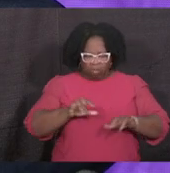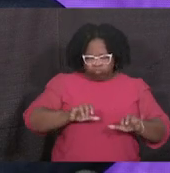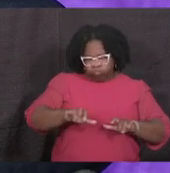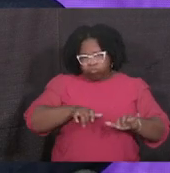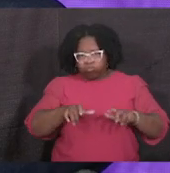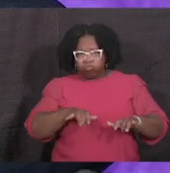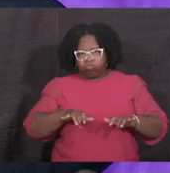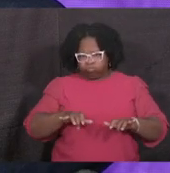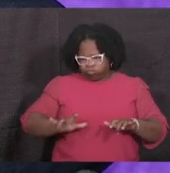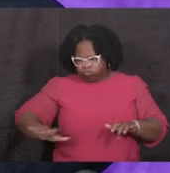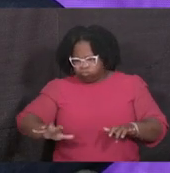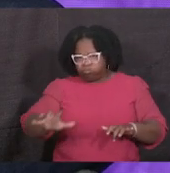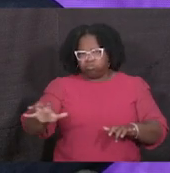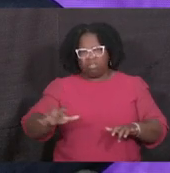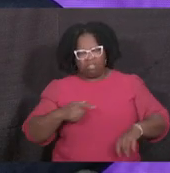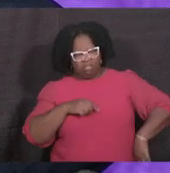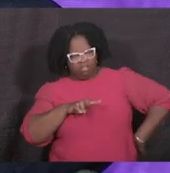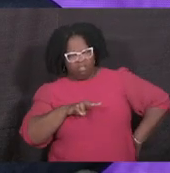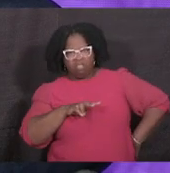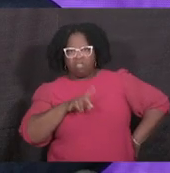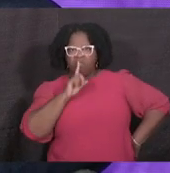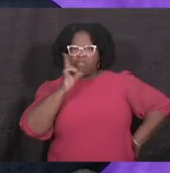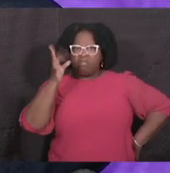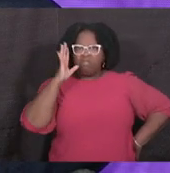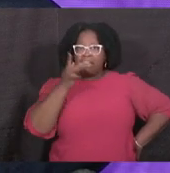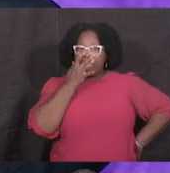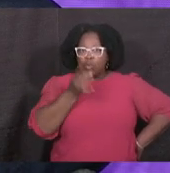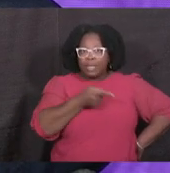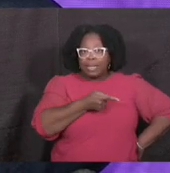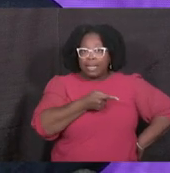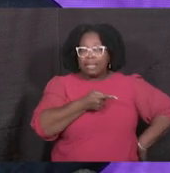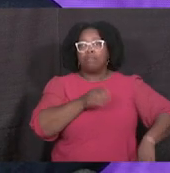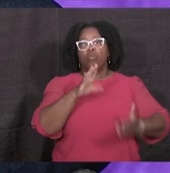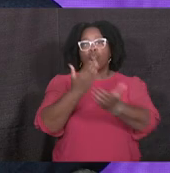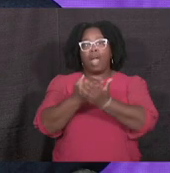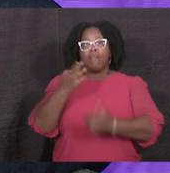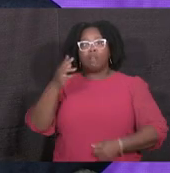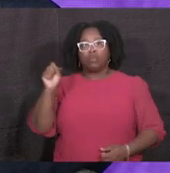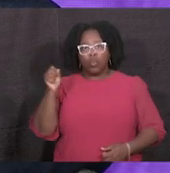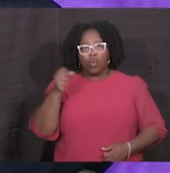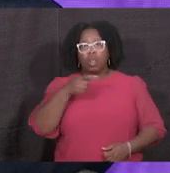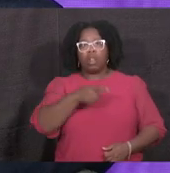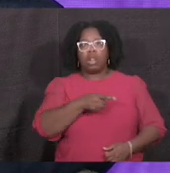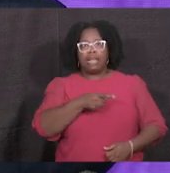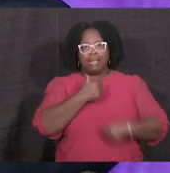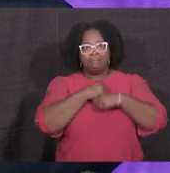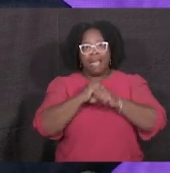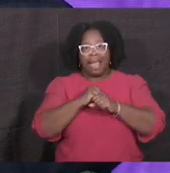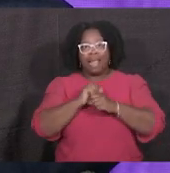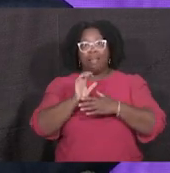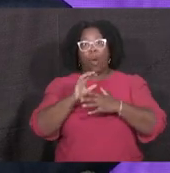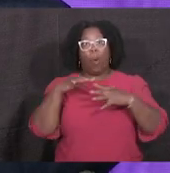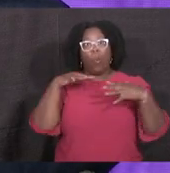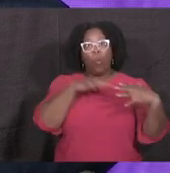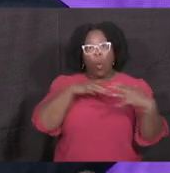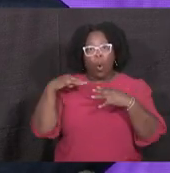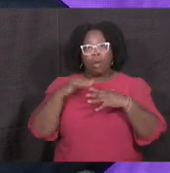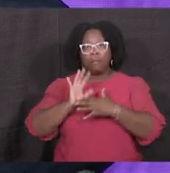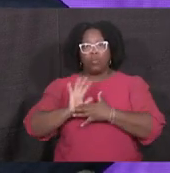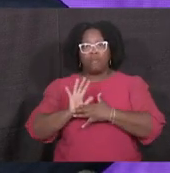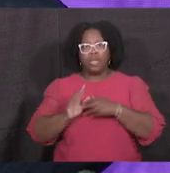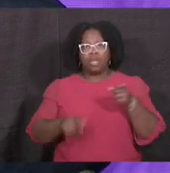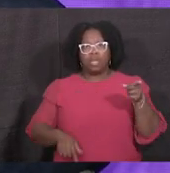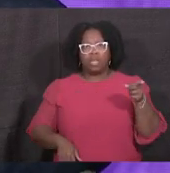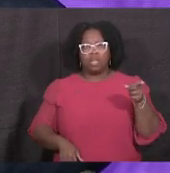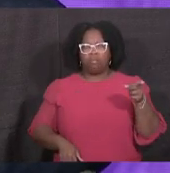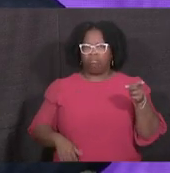interesting stuff. And when he got to high school, he actually made this a war movie. Yeah. War movie. And wow. You know,